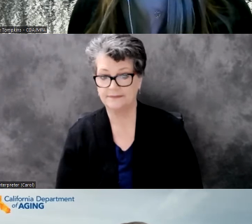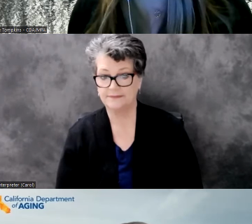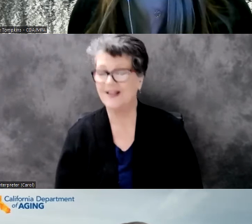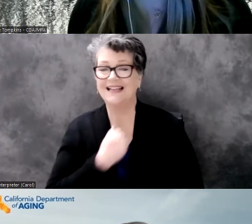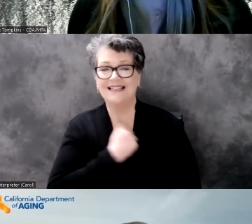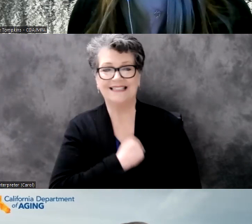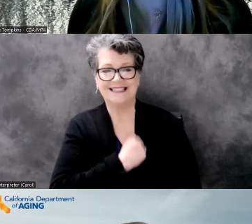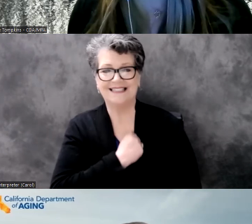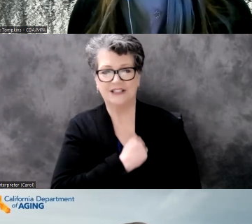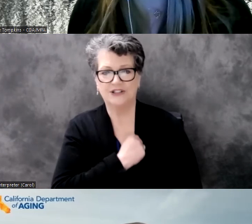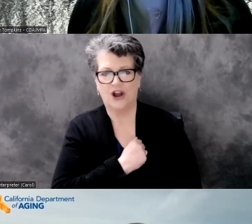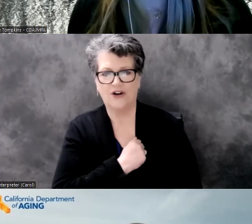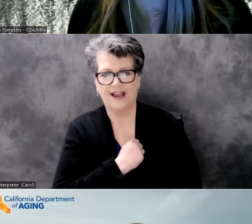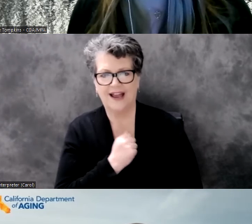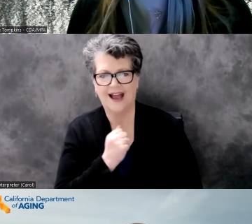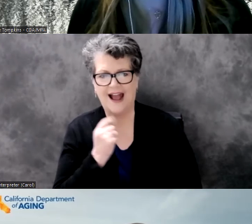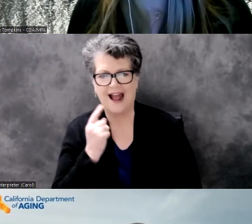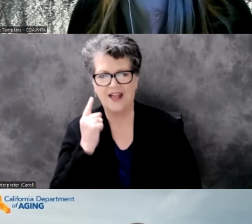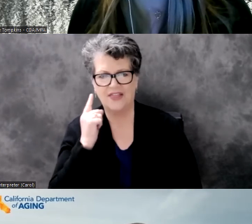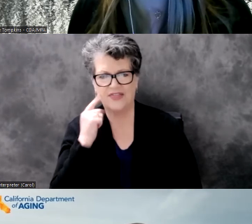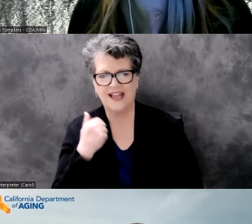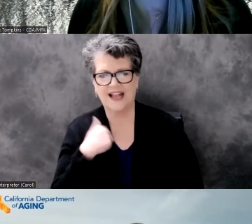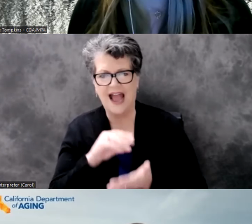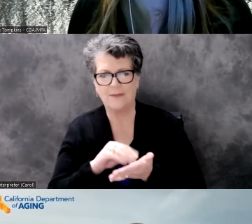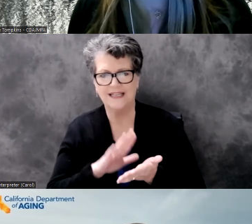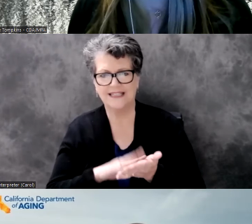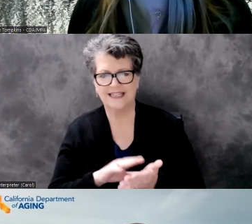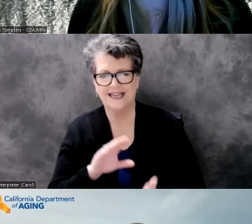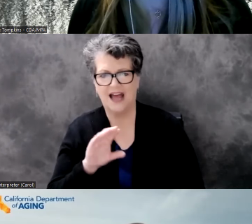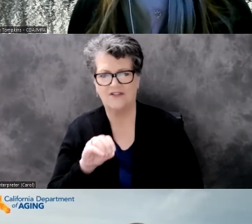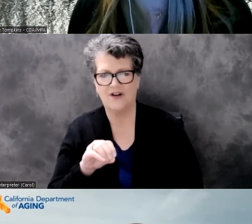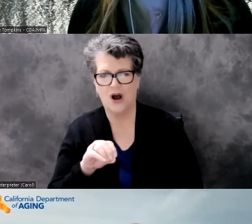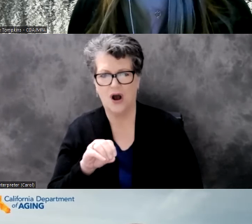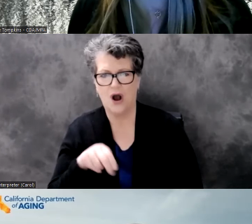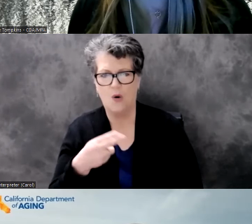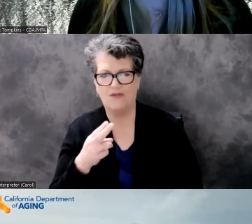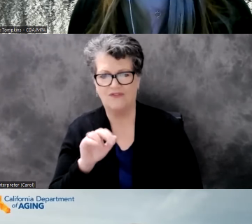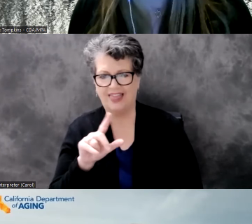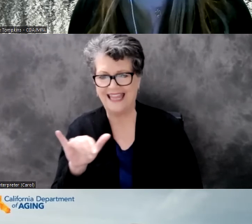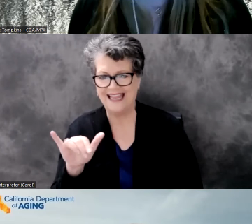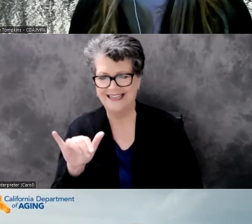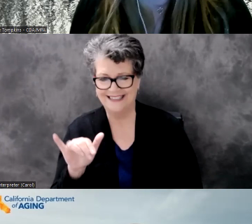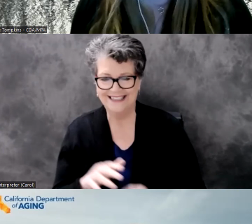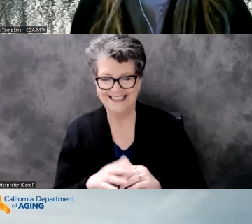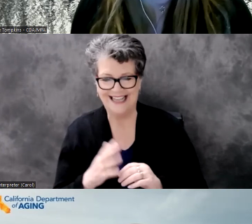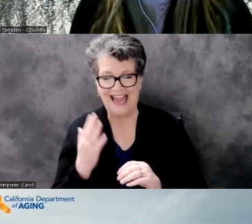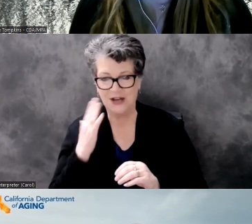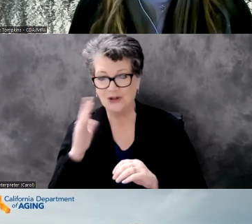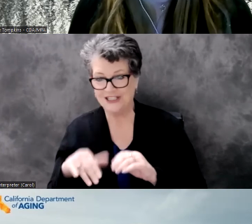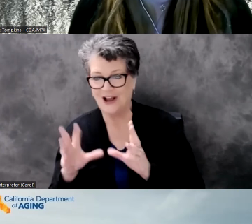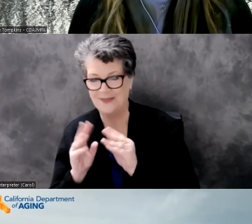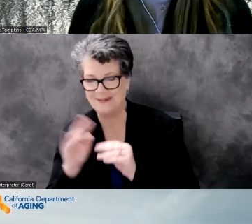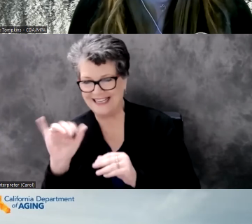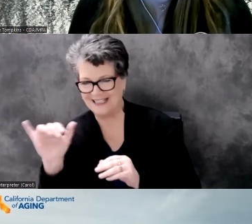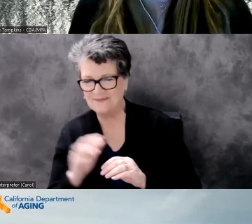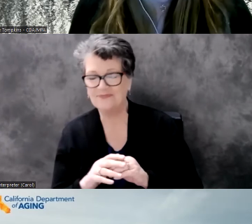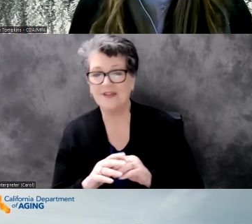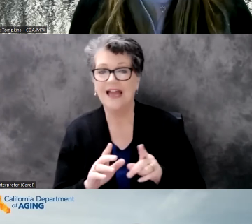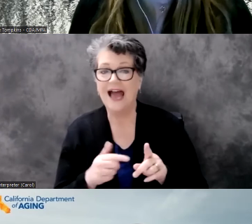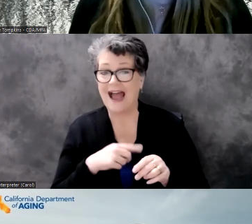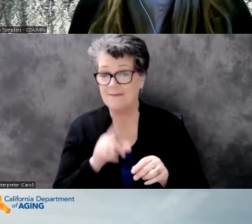Sorry, I think I'm listed as Ophelia, but Yes. I know she's on the meeting as well. I'm